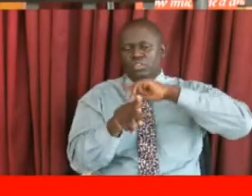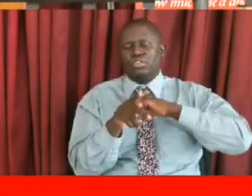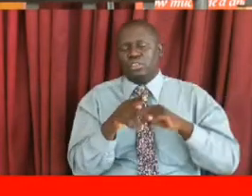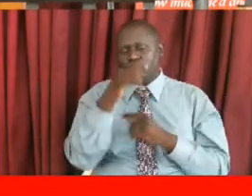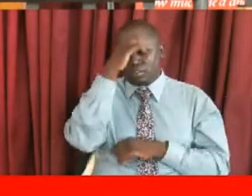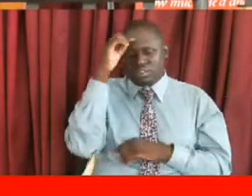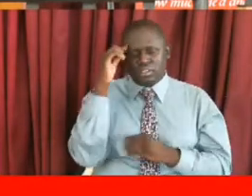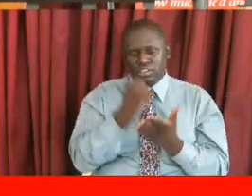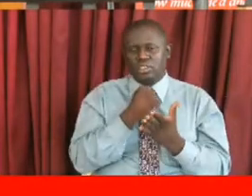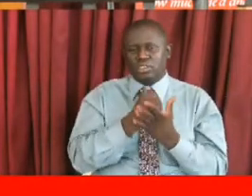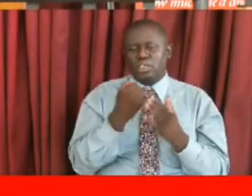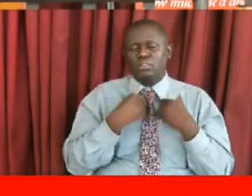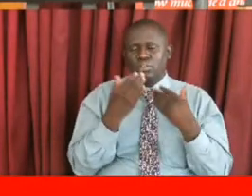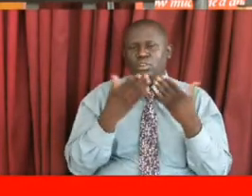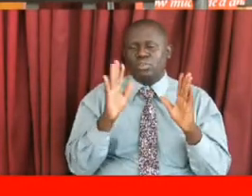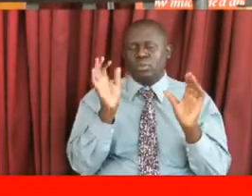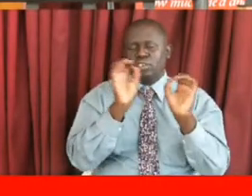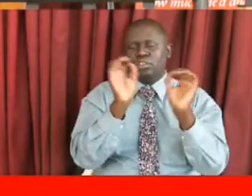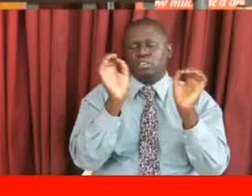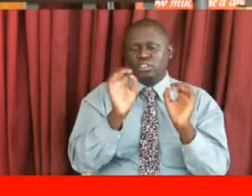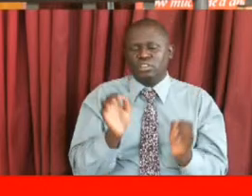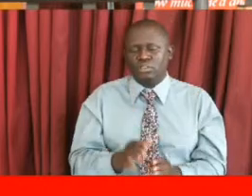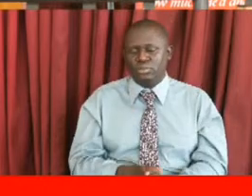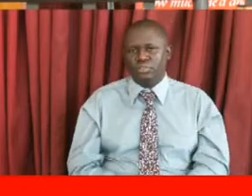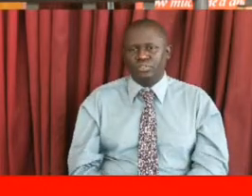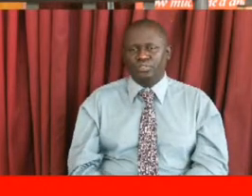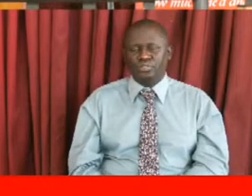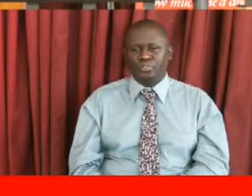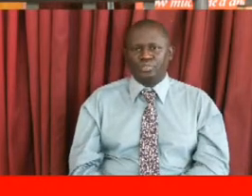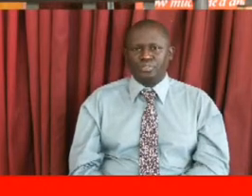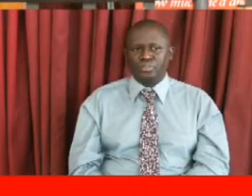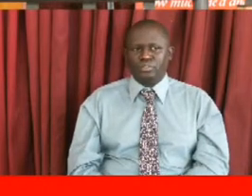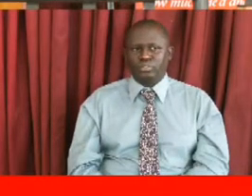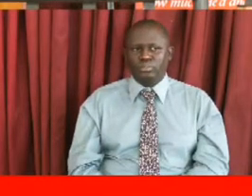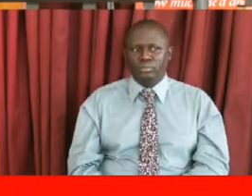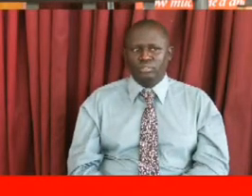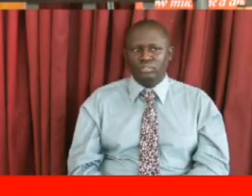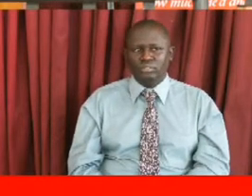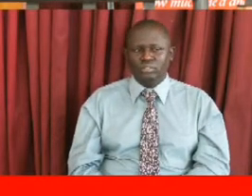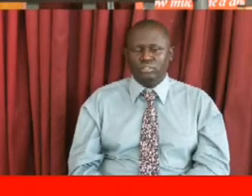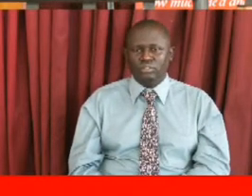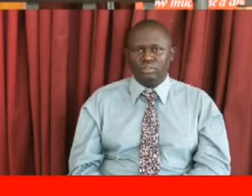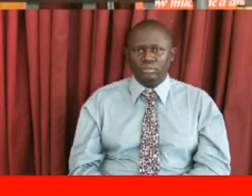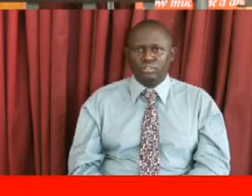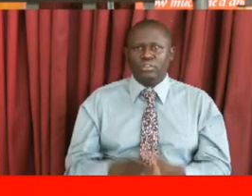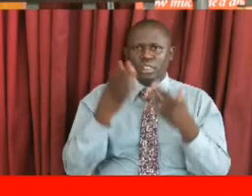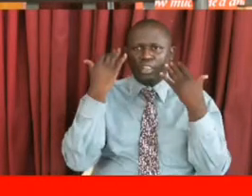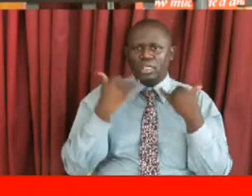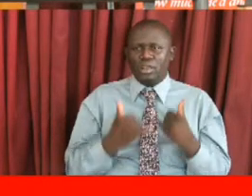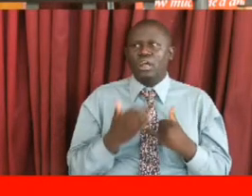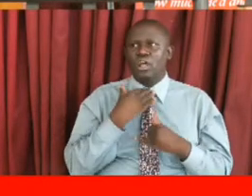says and I say to this to you people here you Catholic people to you Lutheran to you Methodist so